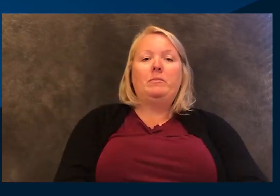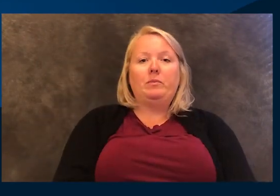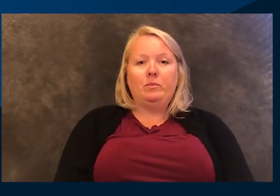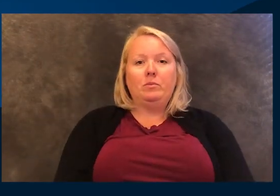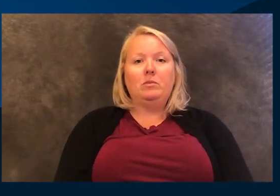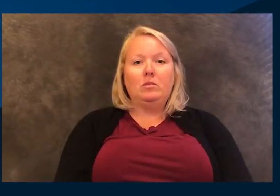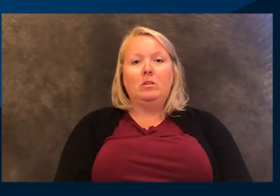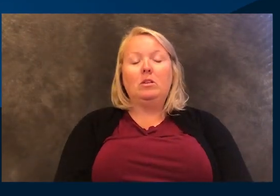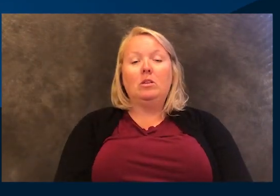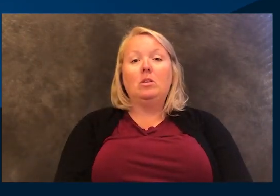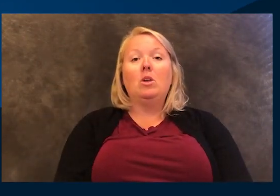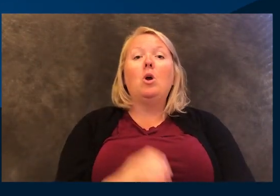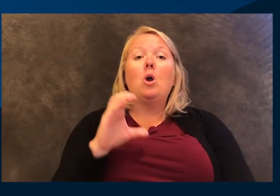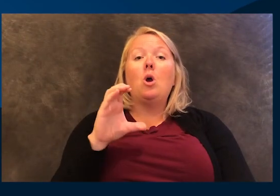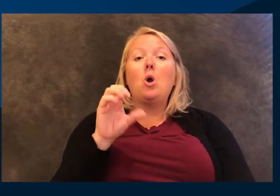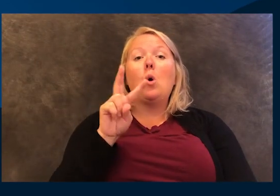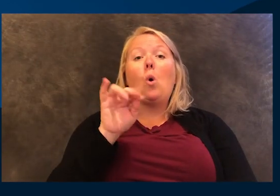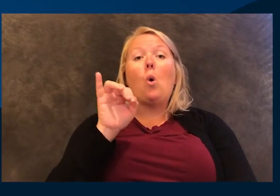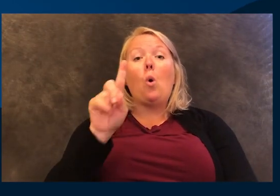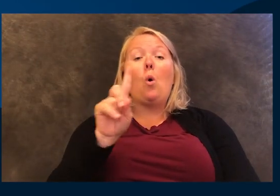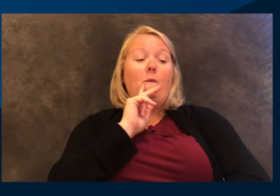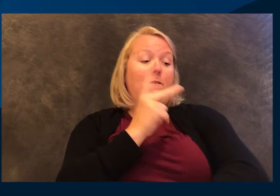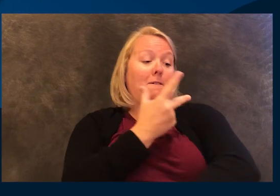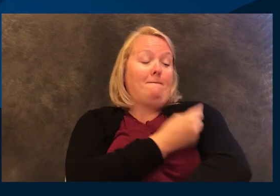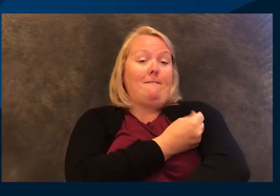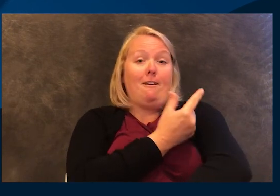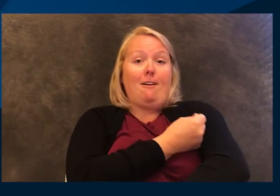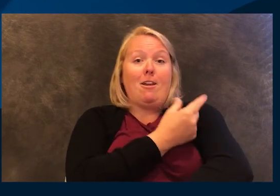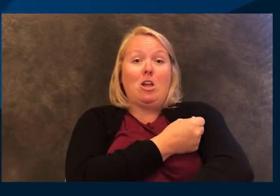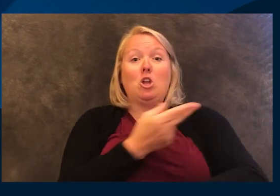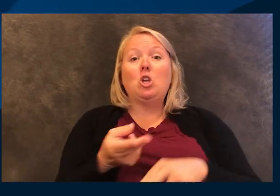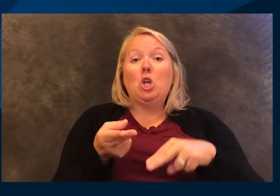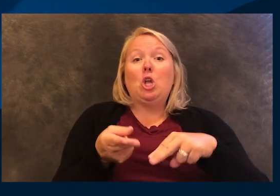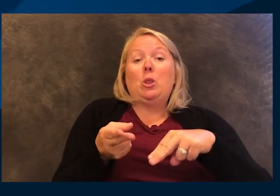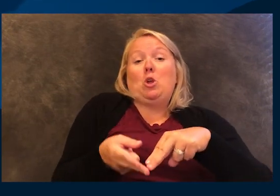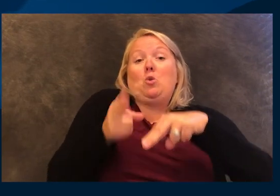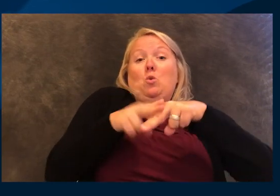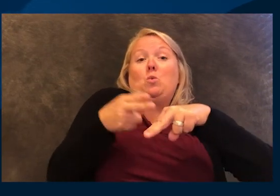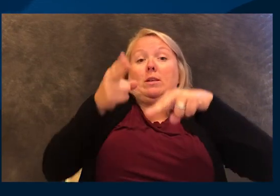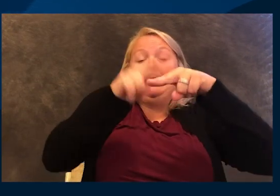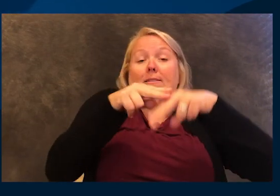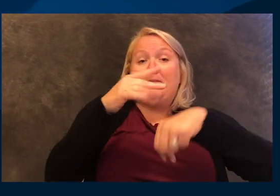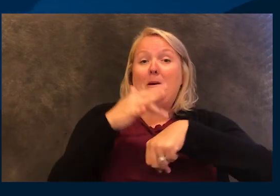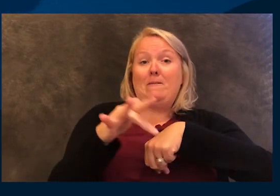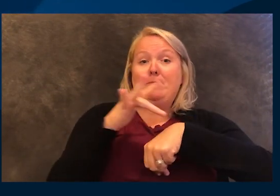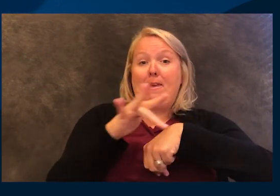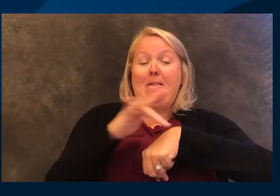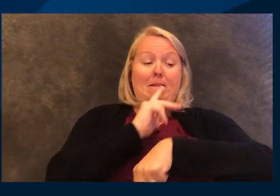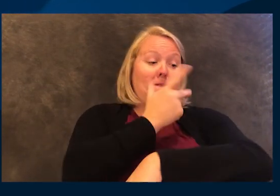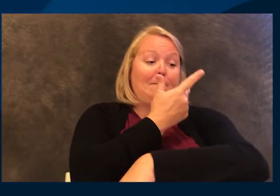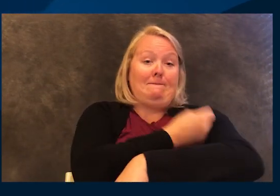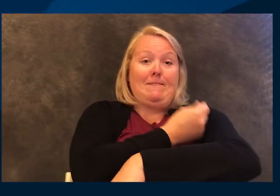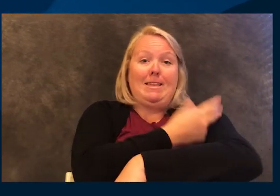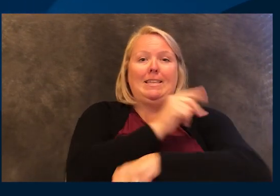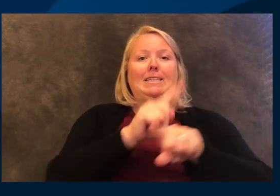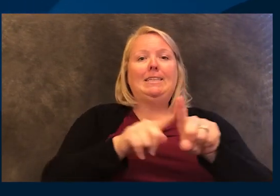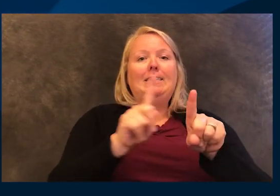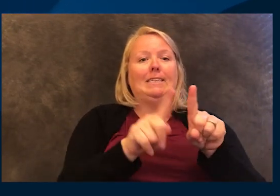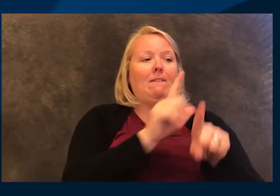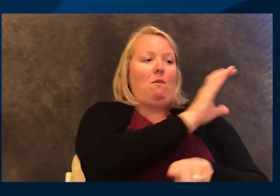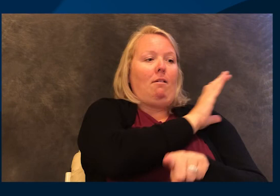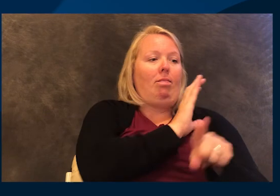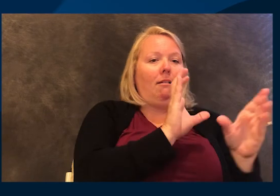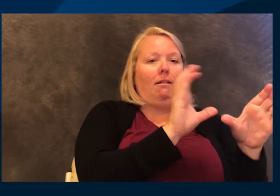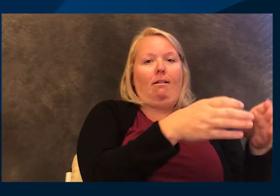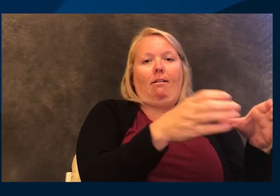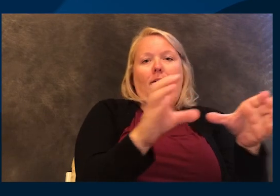to COVID vaccinations, with the increase of available vaccines and vaccination clinics, we need